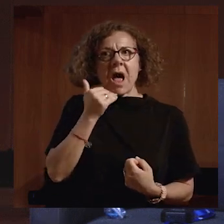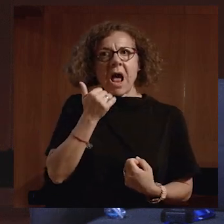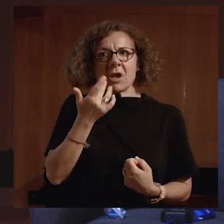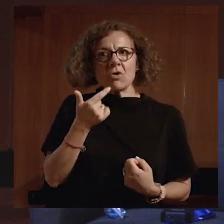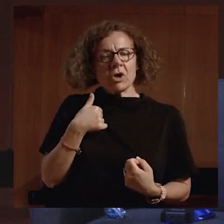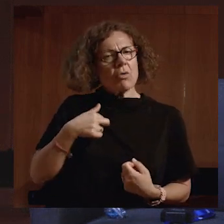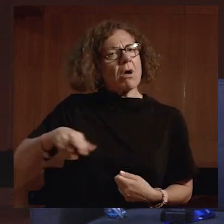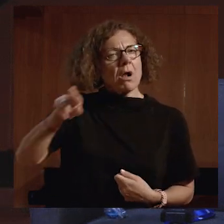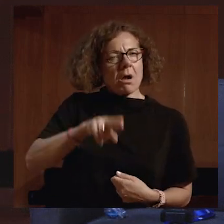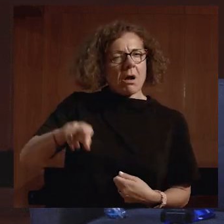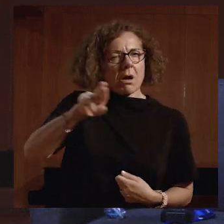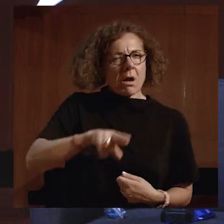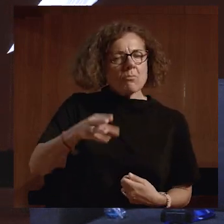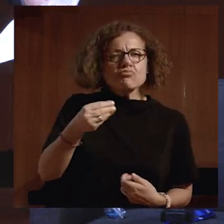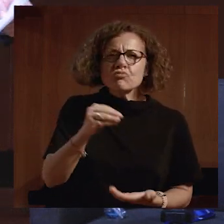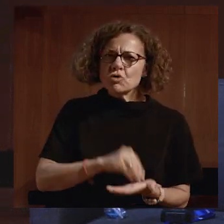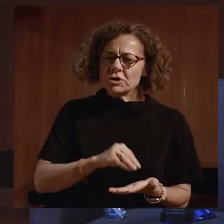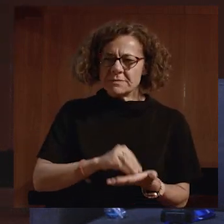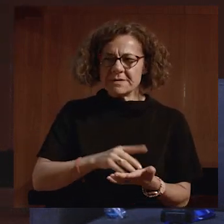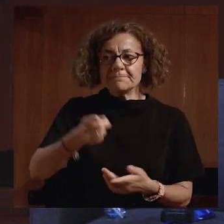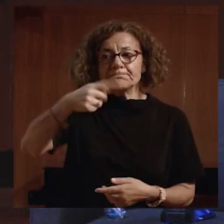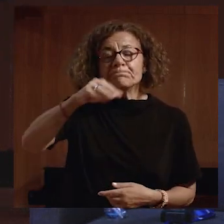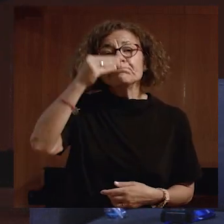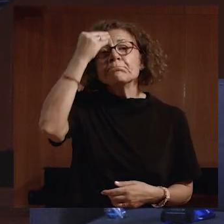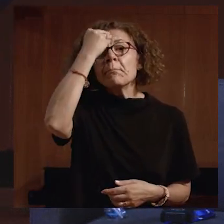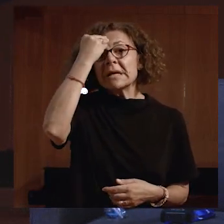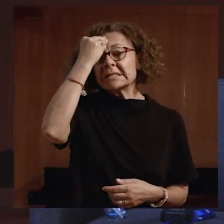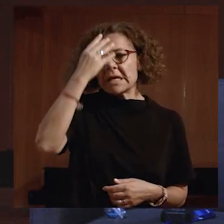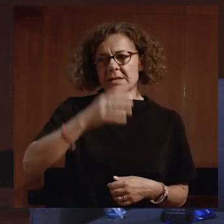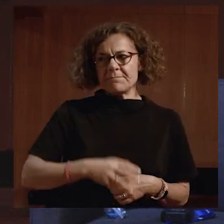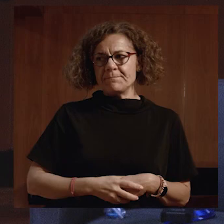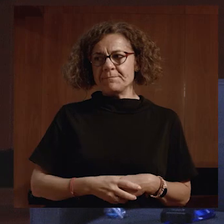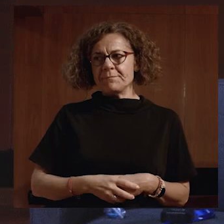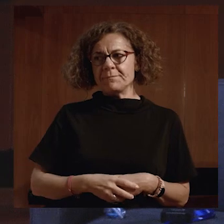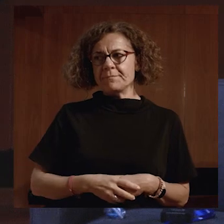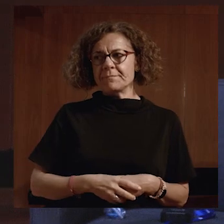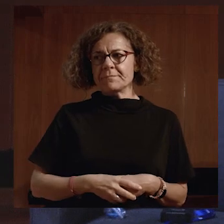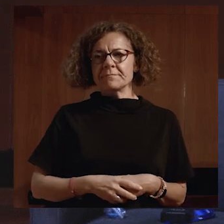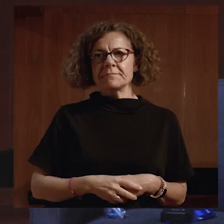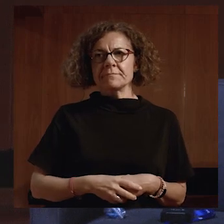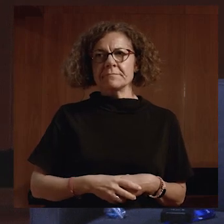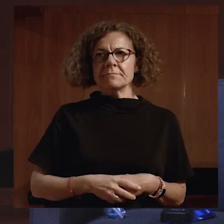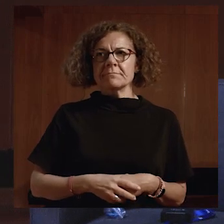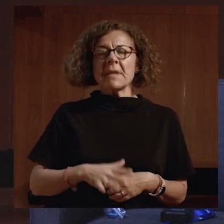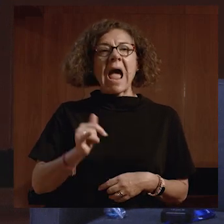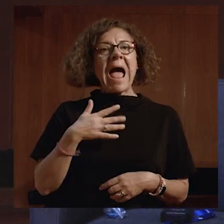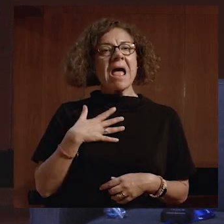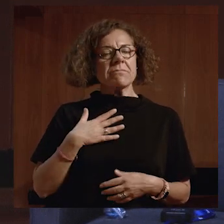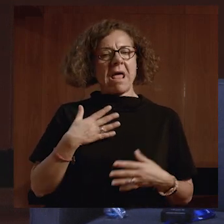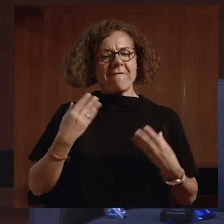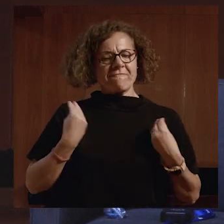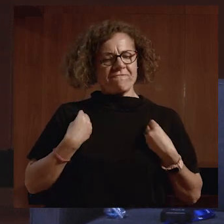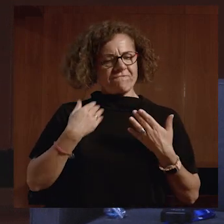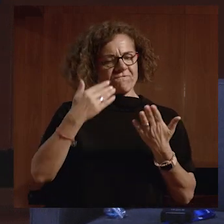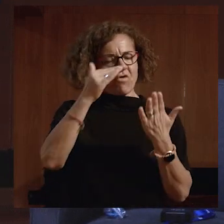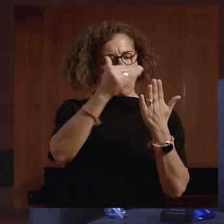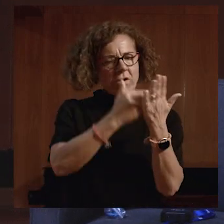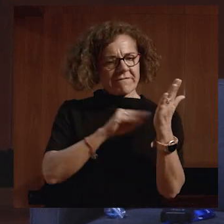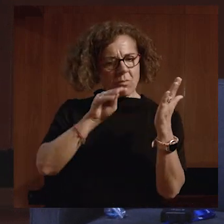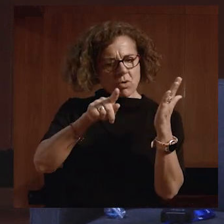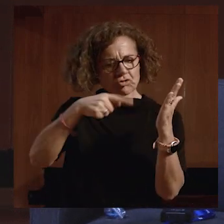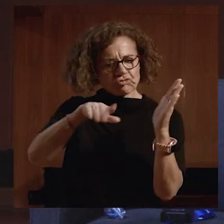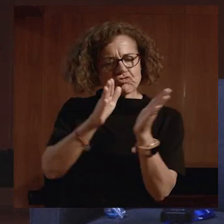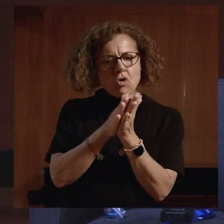When you look at your colleagues' biographies or what they're doing, how often have you sat